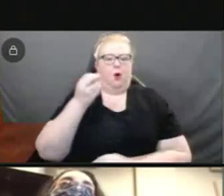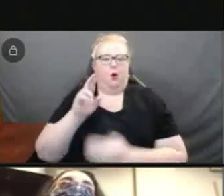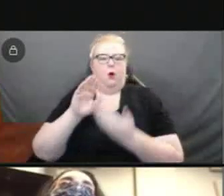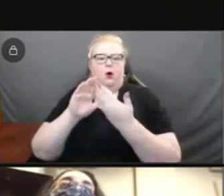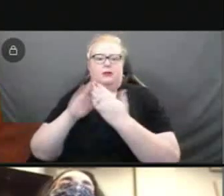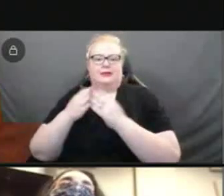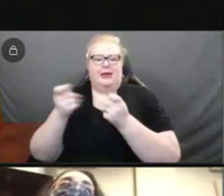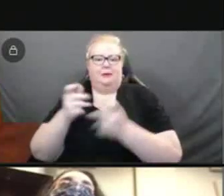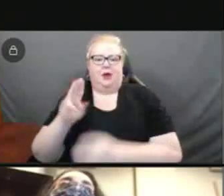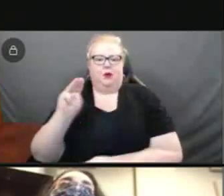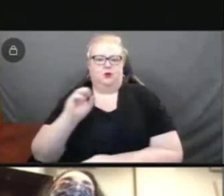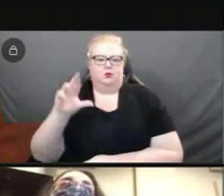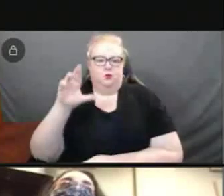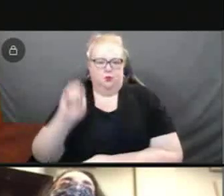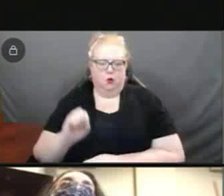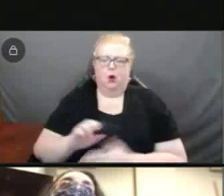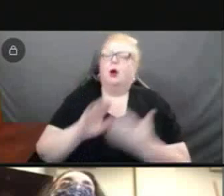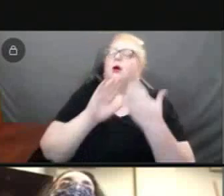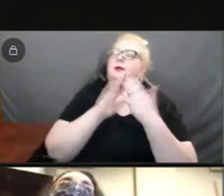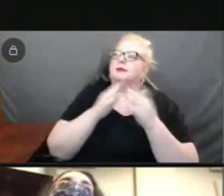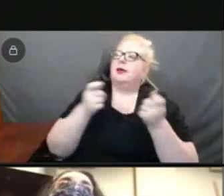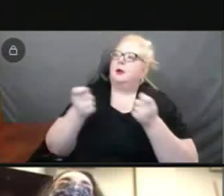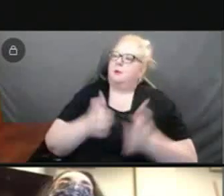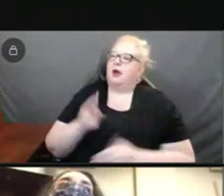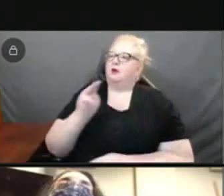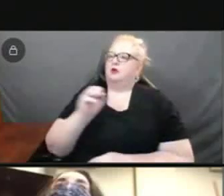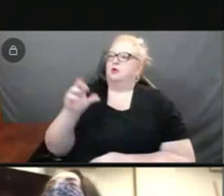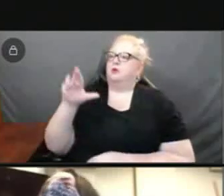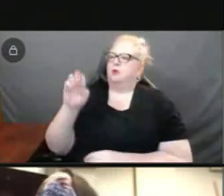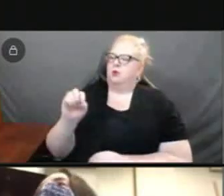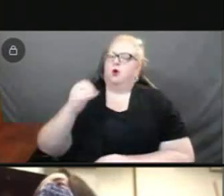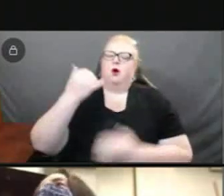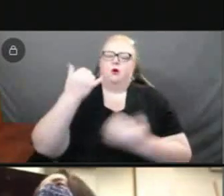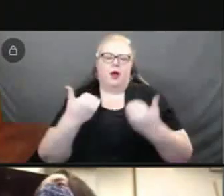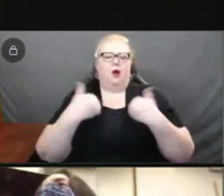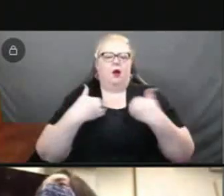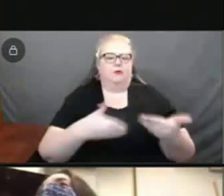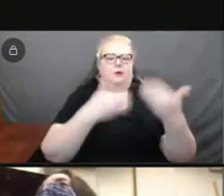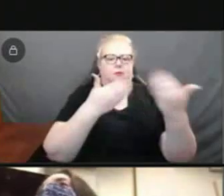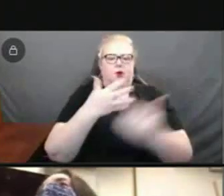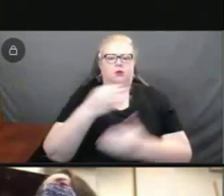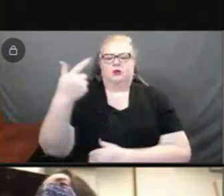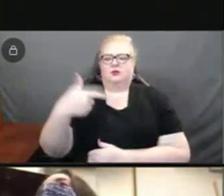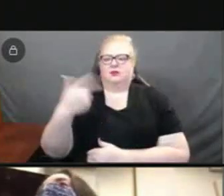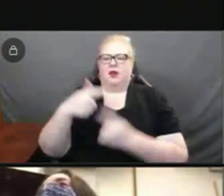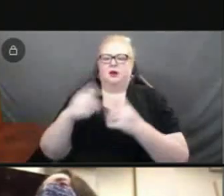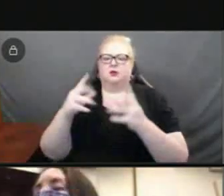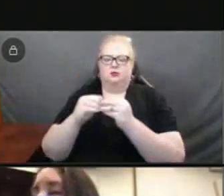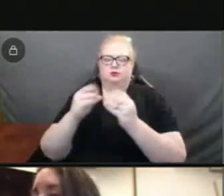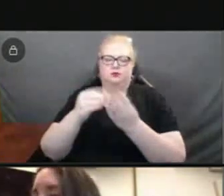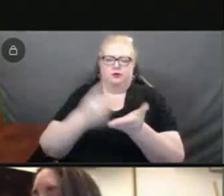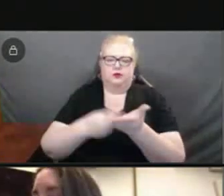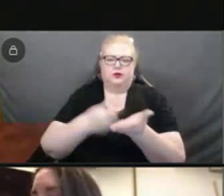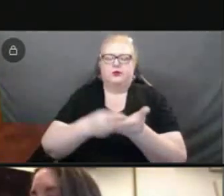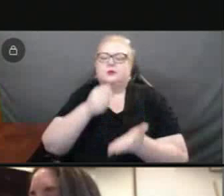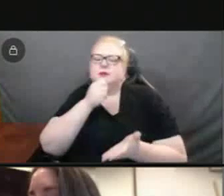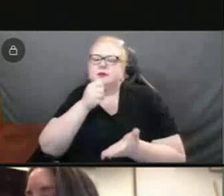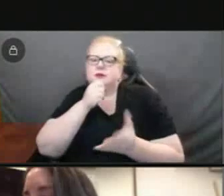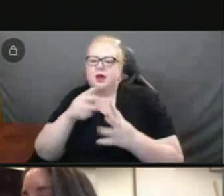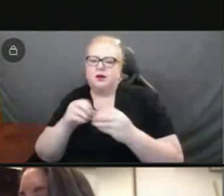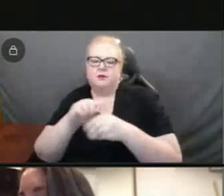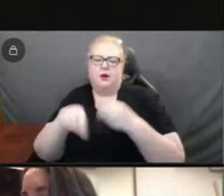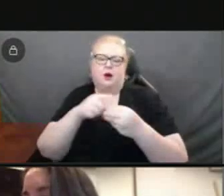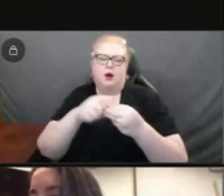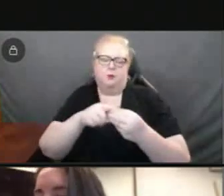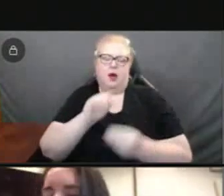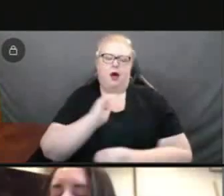Manager Moore. There's a motion and a second to go into executive session to discuss a personnel matter regarding